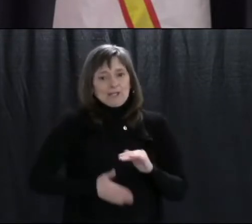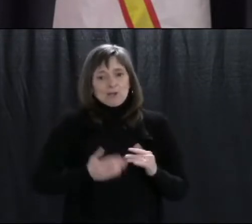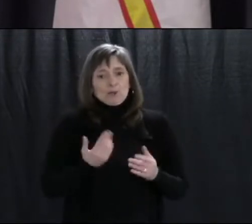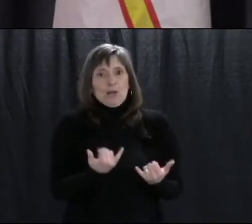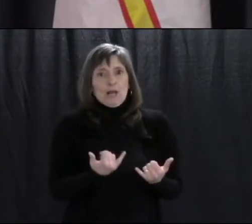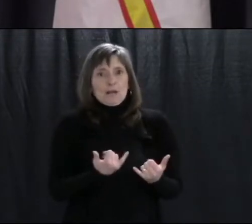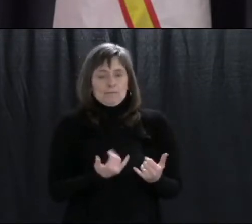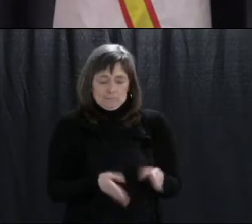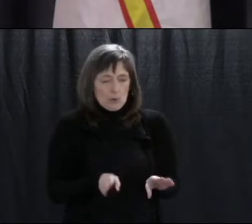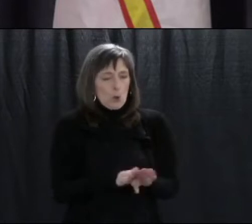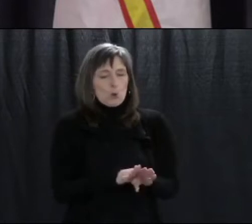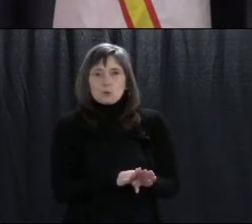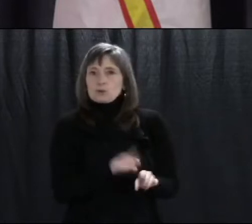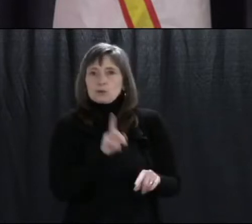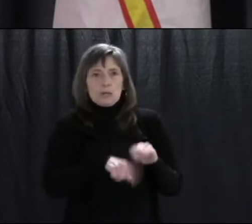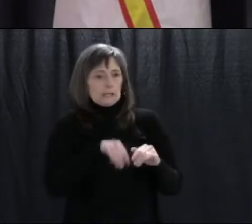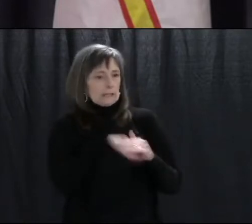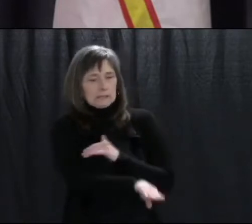hours today.